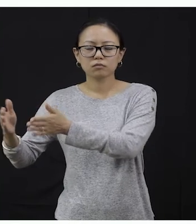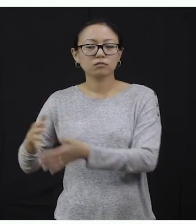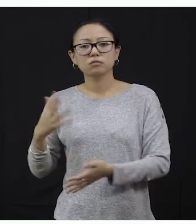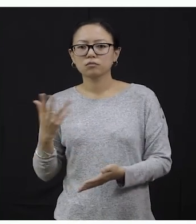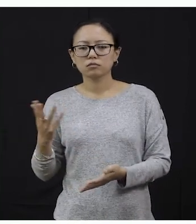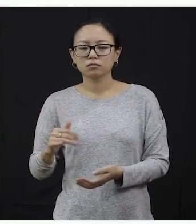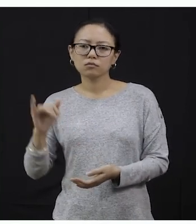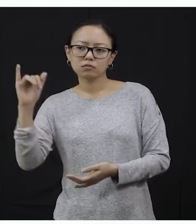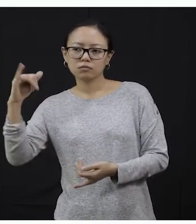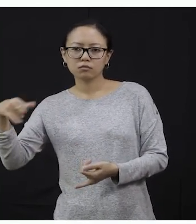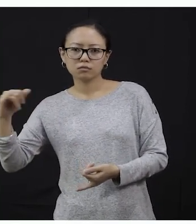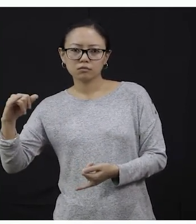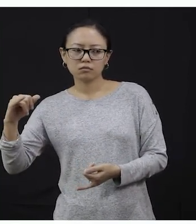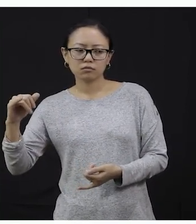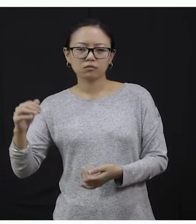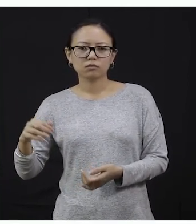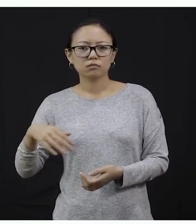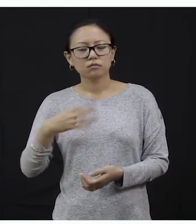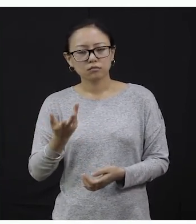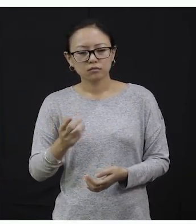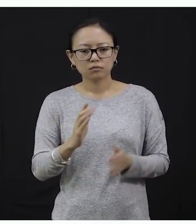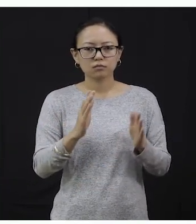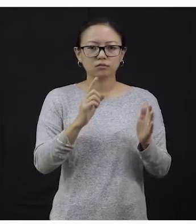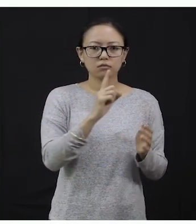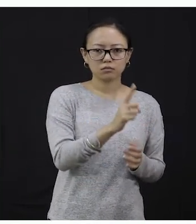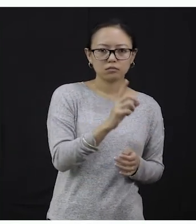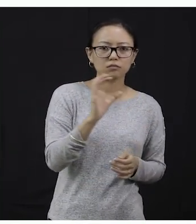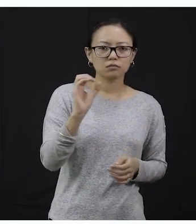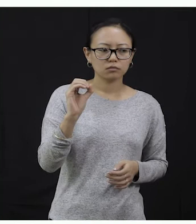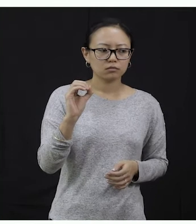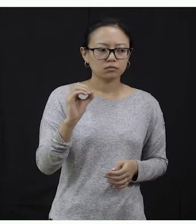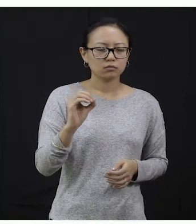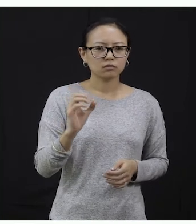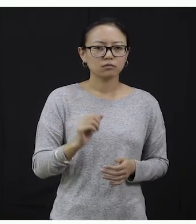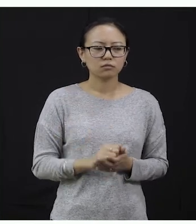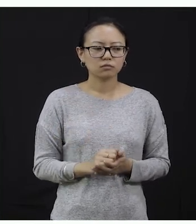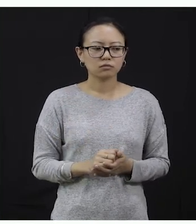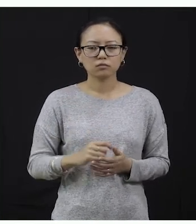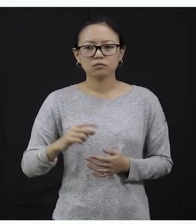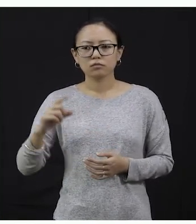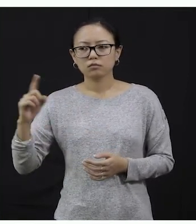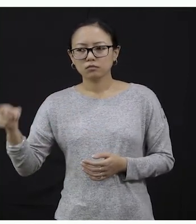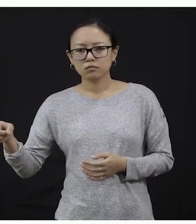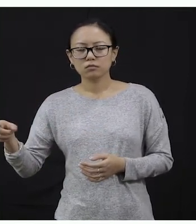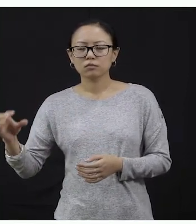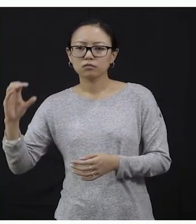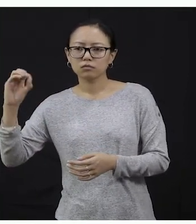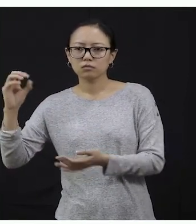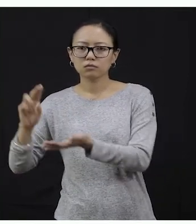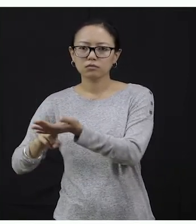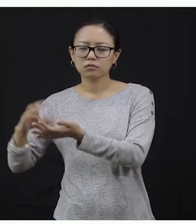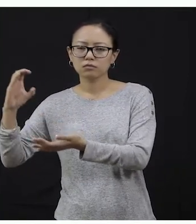write 6, then comes 10. See, you see tens. Okay, so you count ones and tens. In that